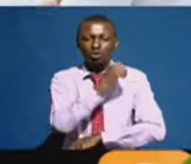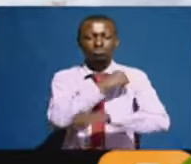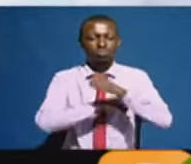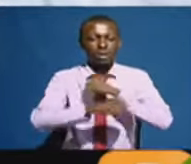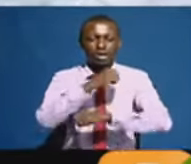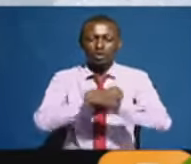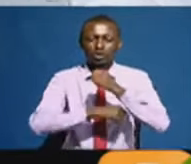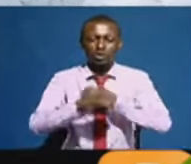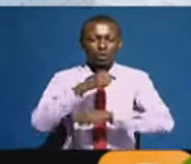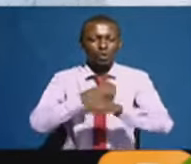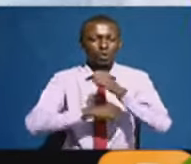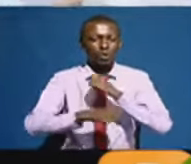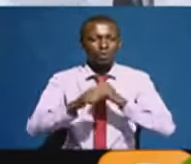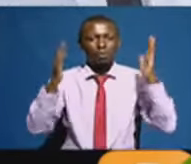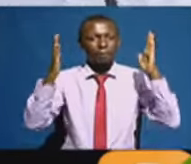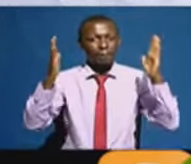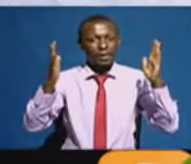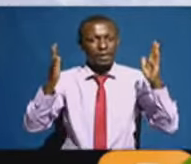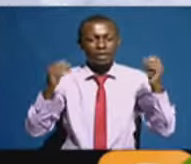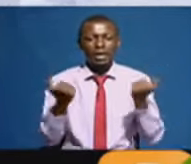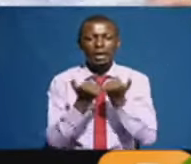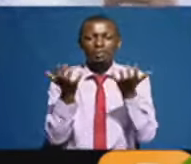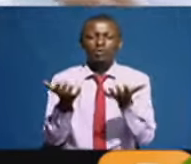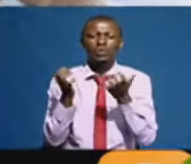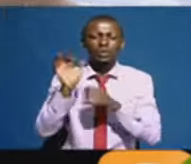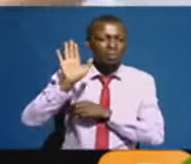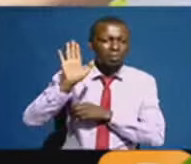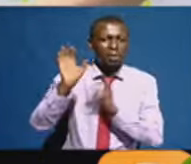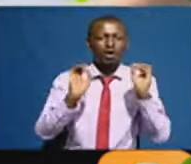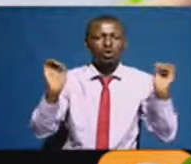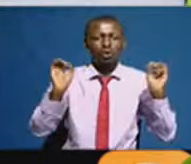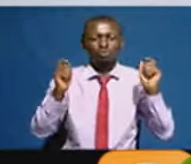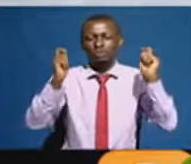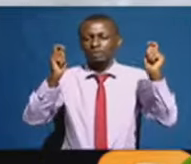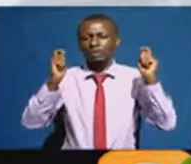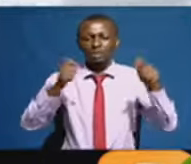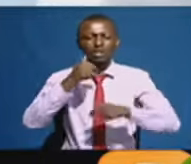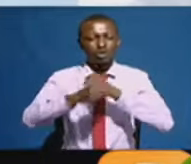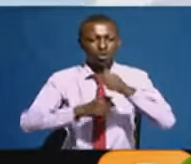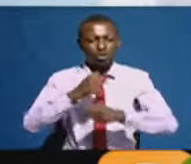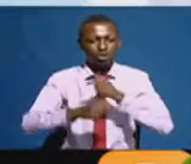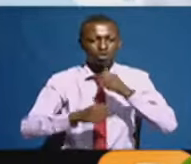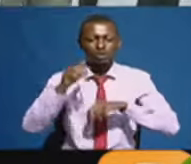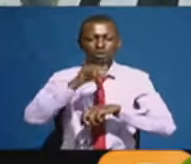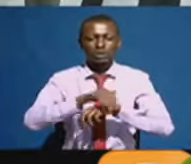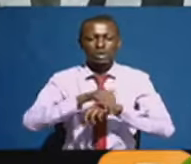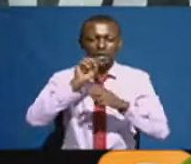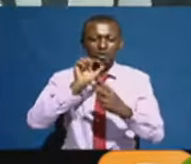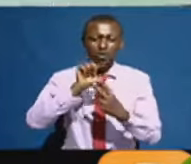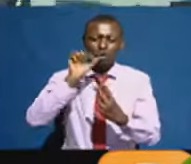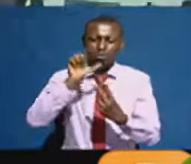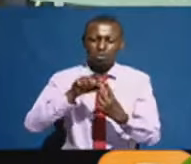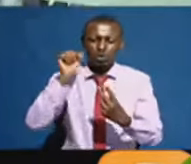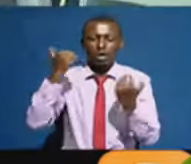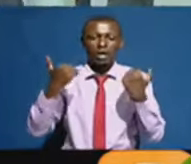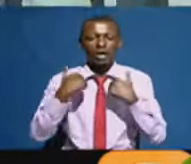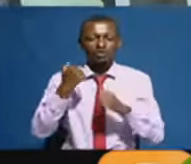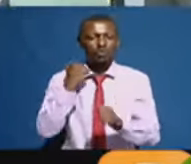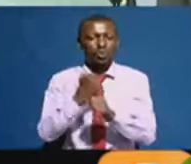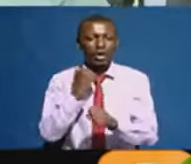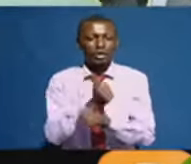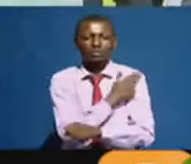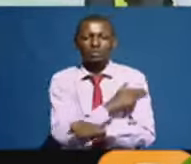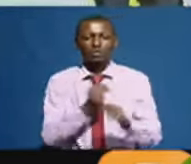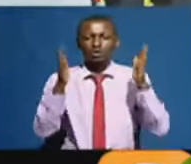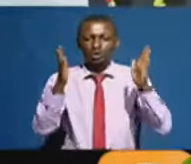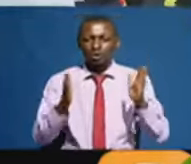because it means we don't need you. You might as well keep striking. We're going to find alternatives to not having doctors working. But even from